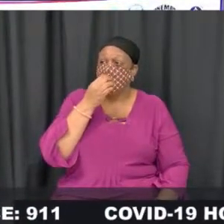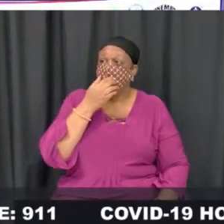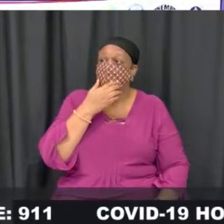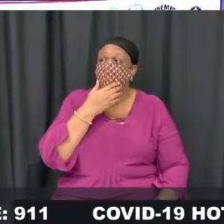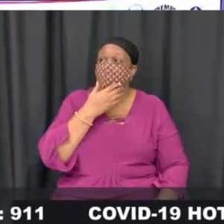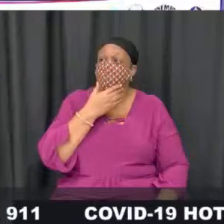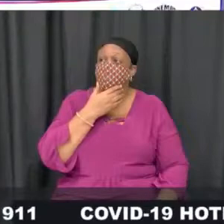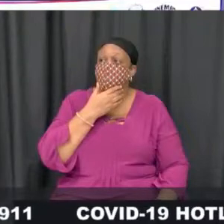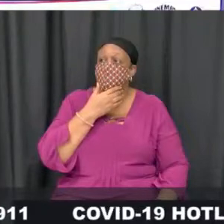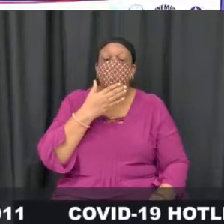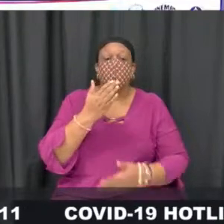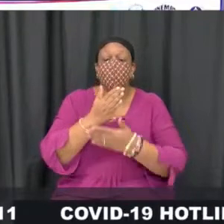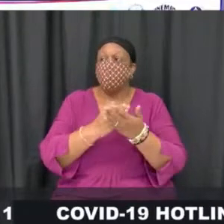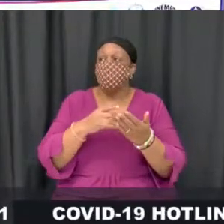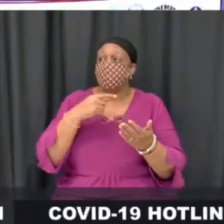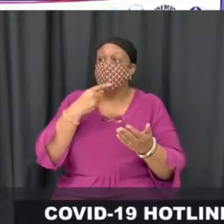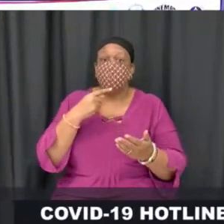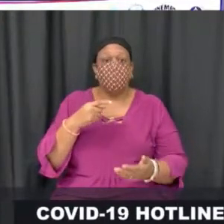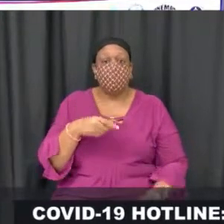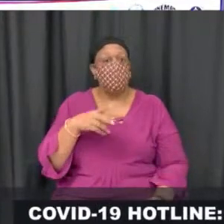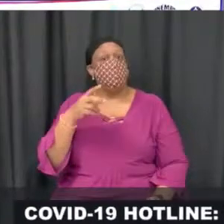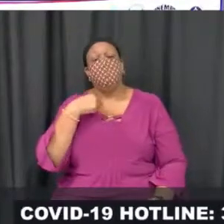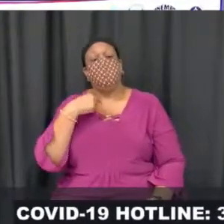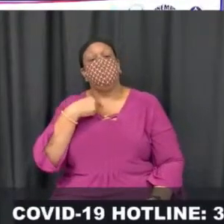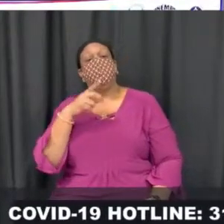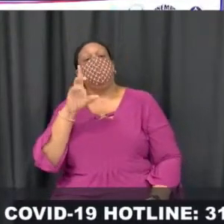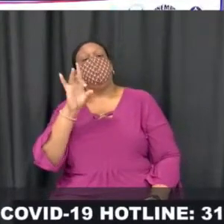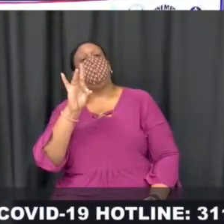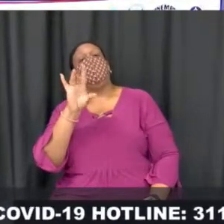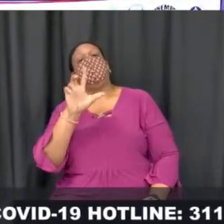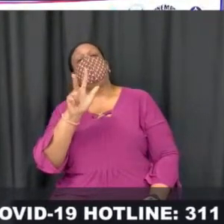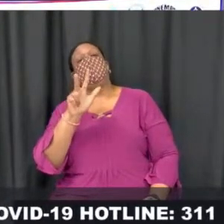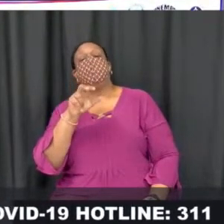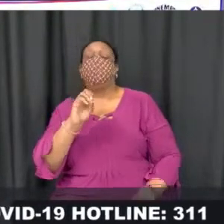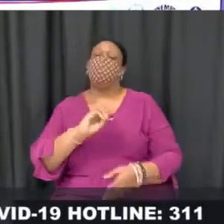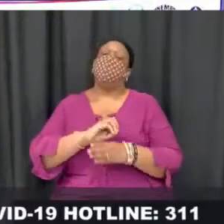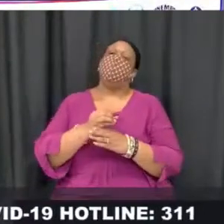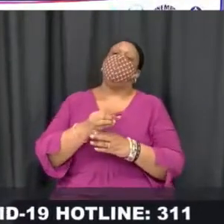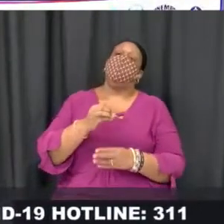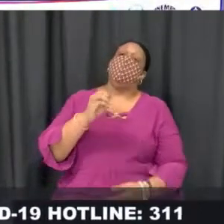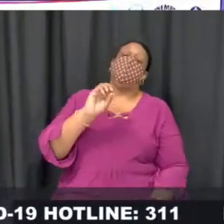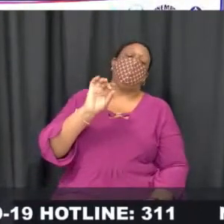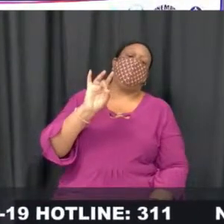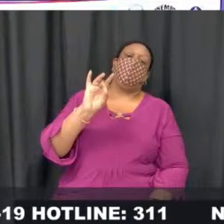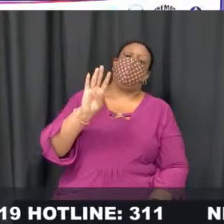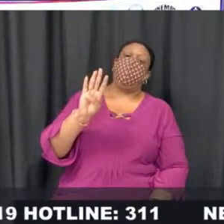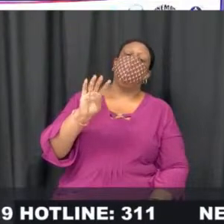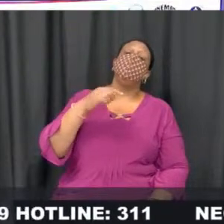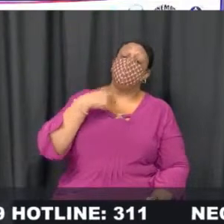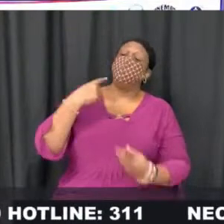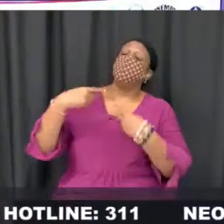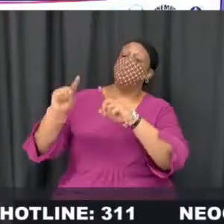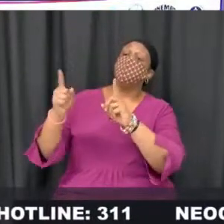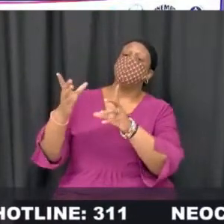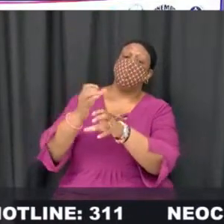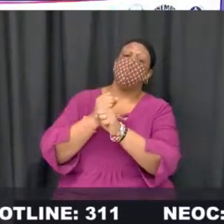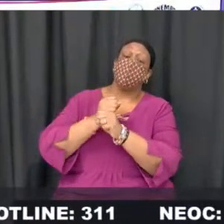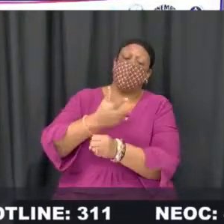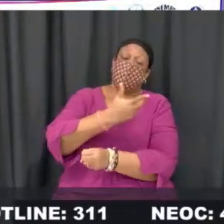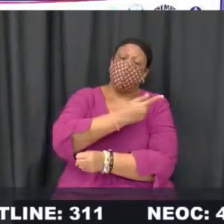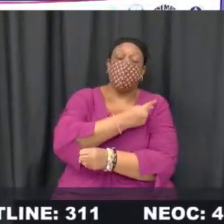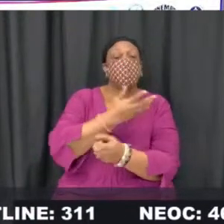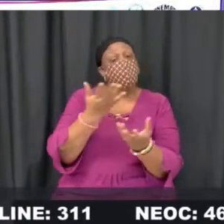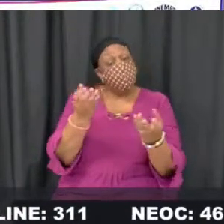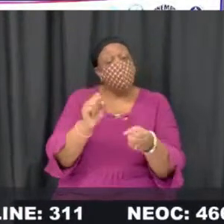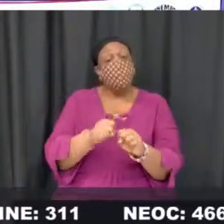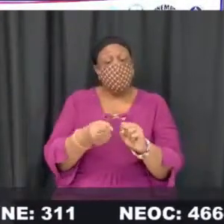am 84, I'm 88, and I had the vaccine and I'm doing well. We also keep saying, though, that we are looking to